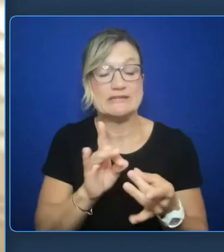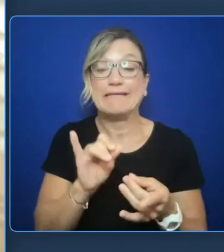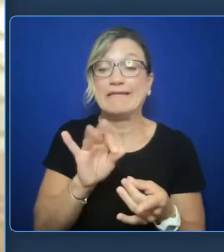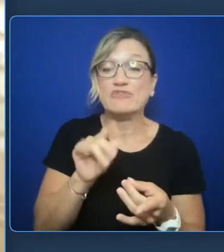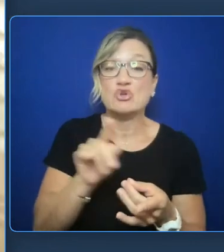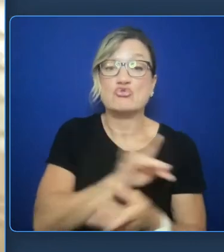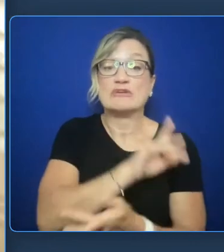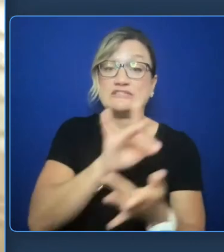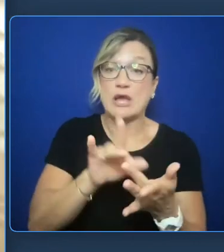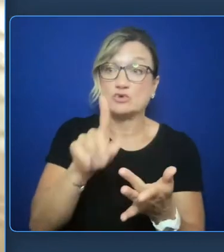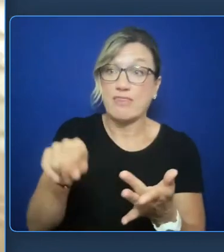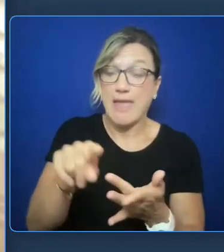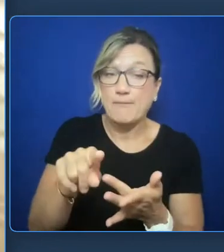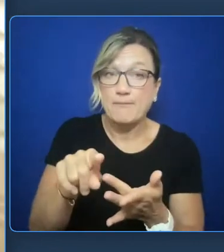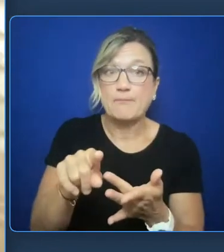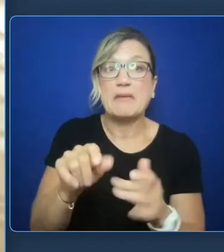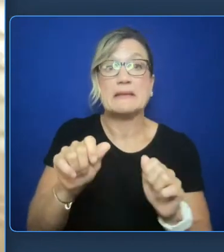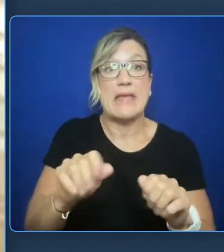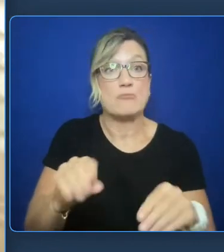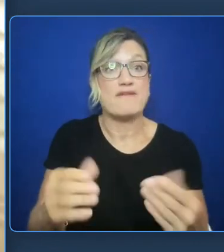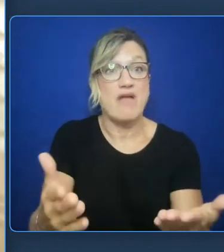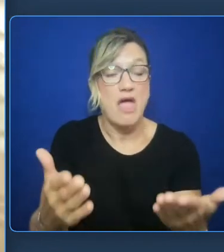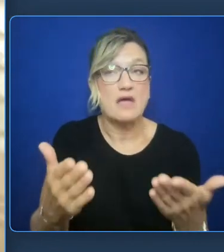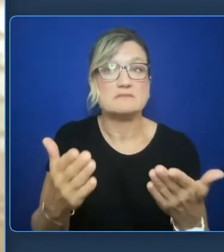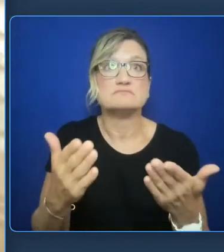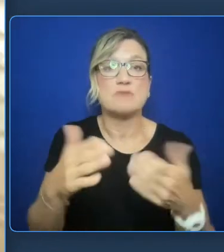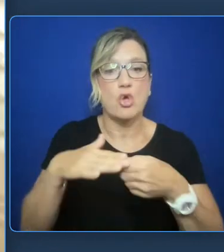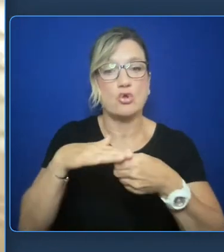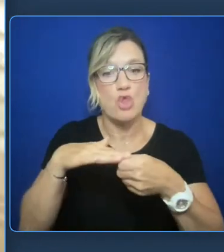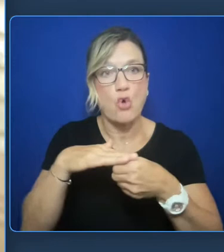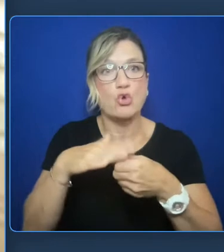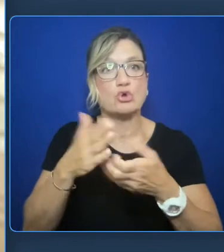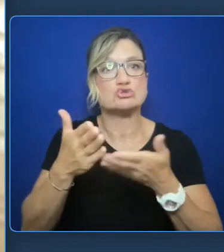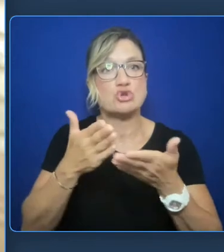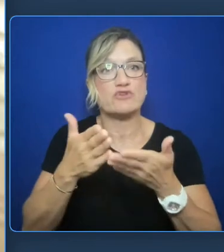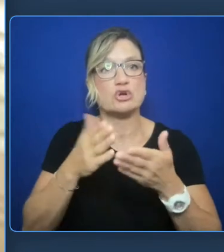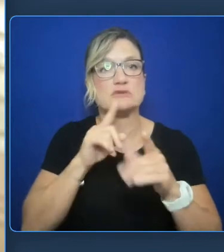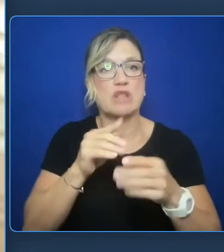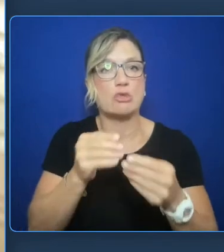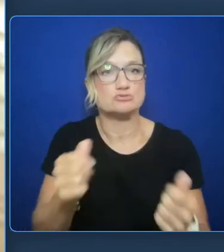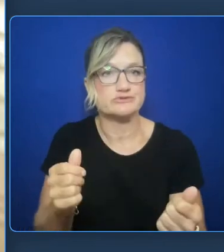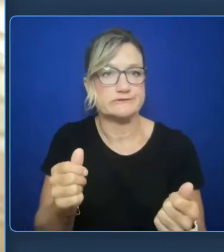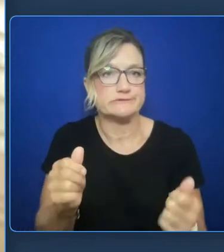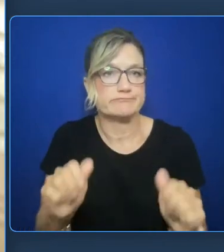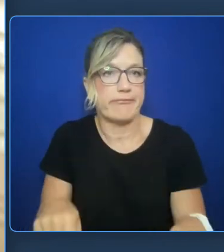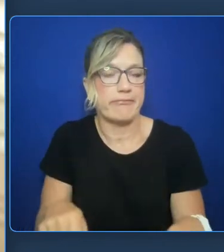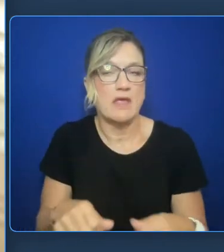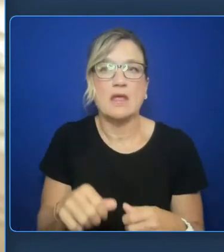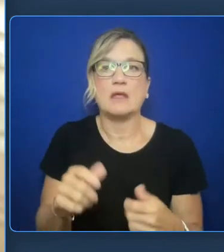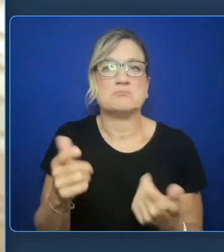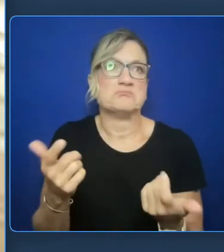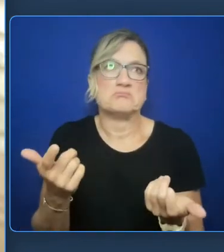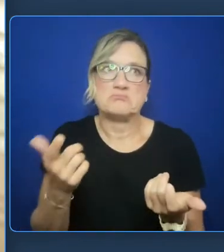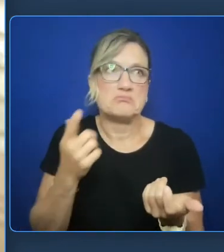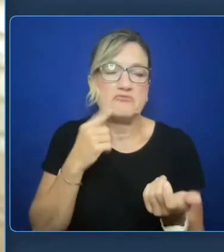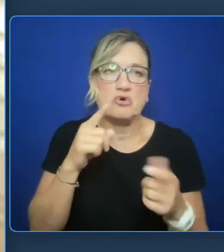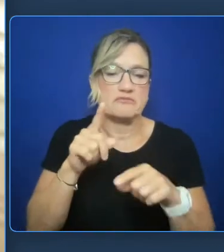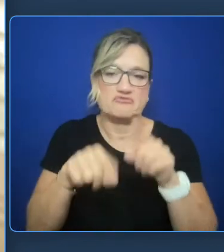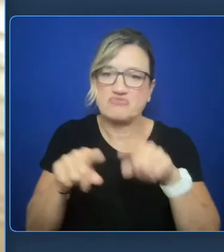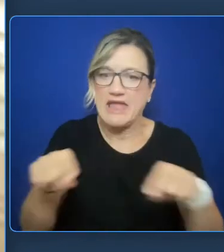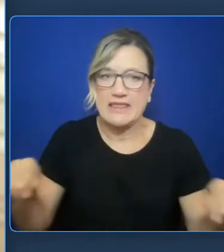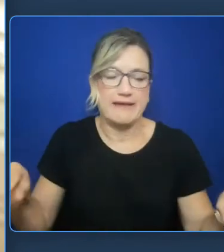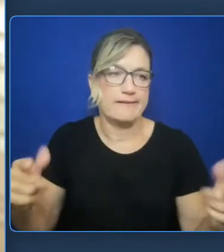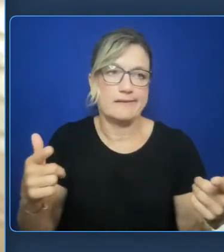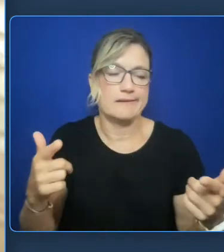you reach out to them, can provide local server solutions. They do that for a variety